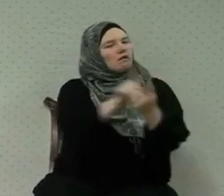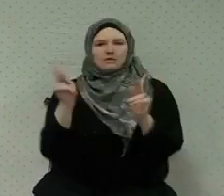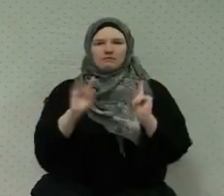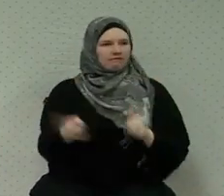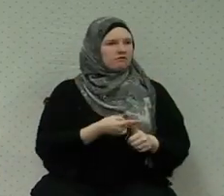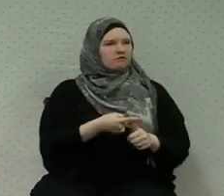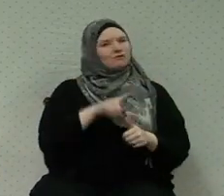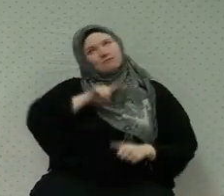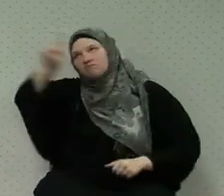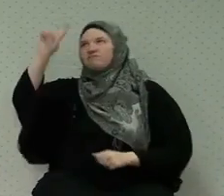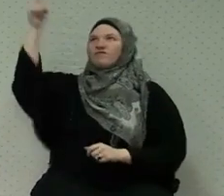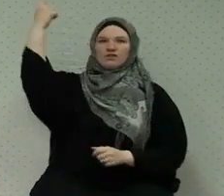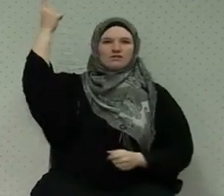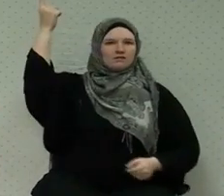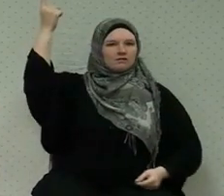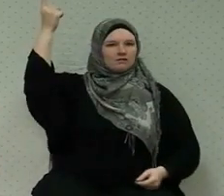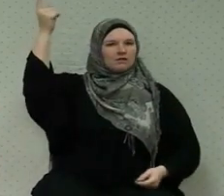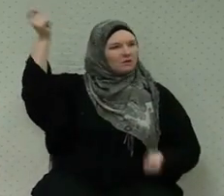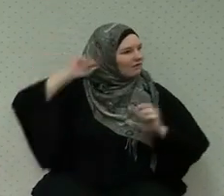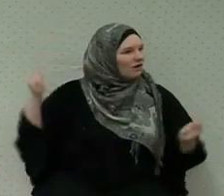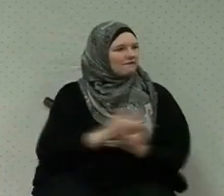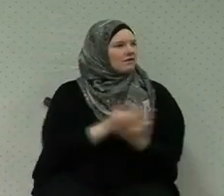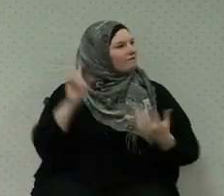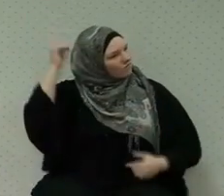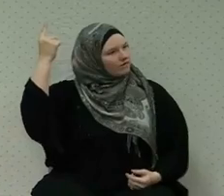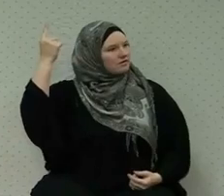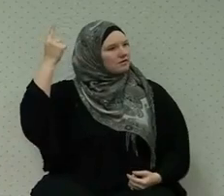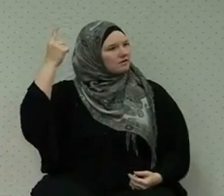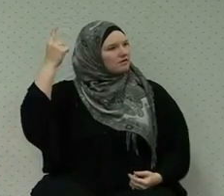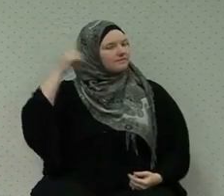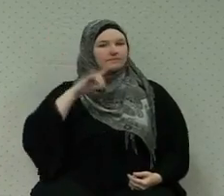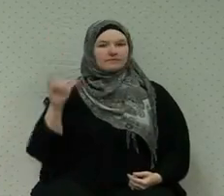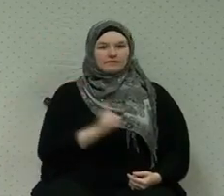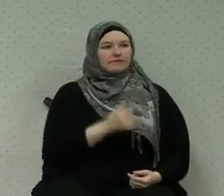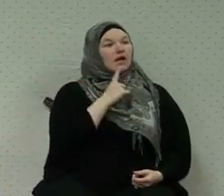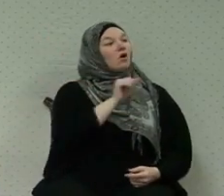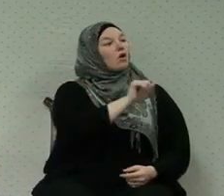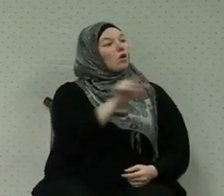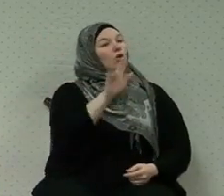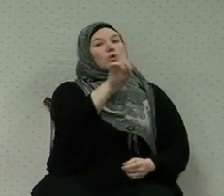says, Ya ayyuha alladhina amanu, O you who believe,